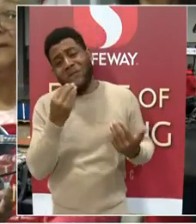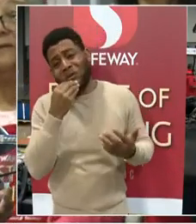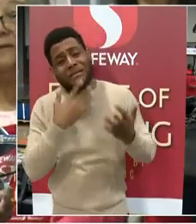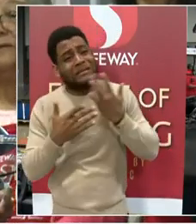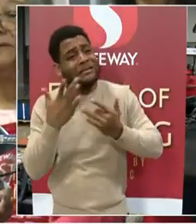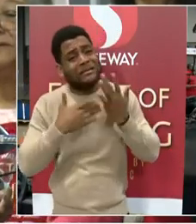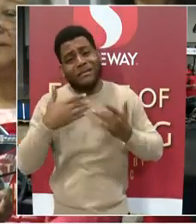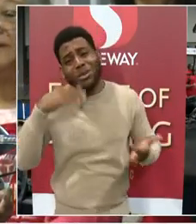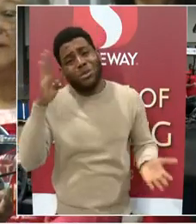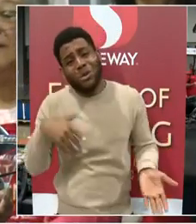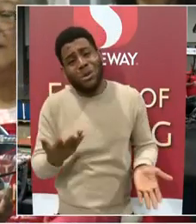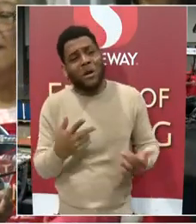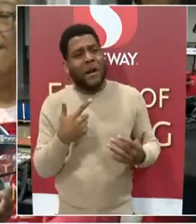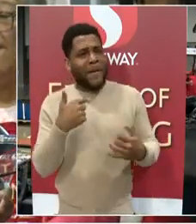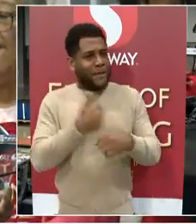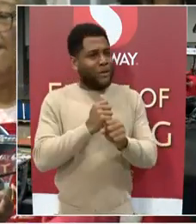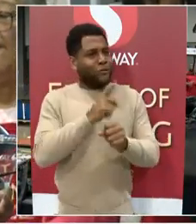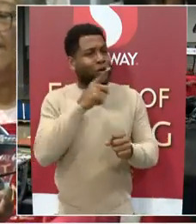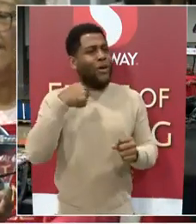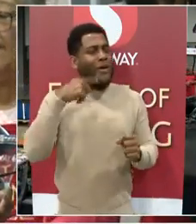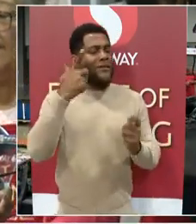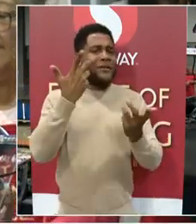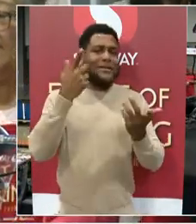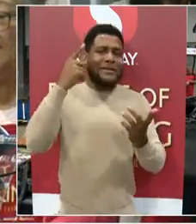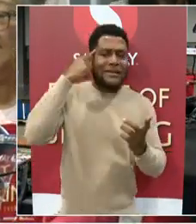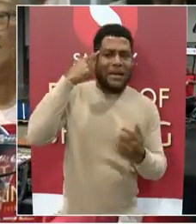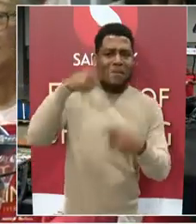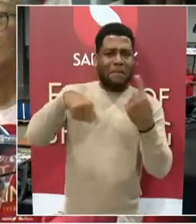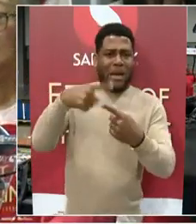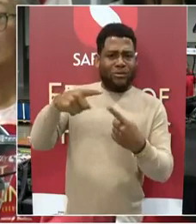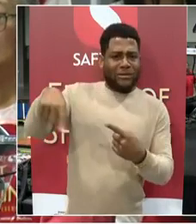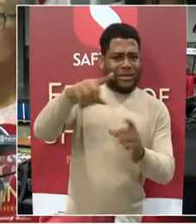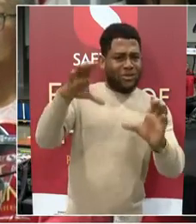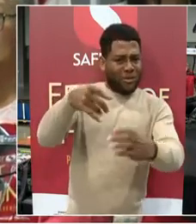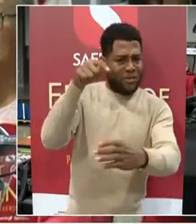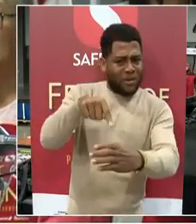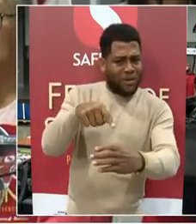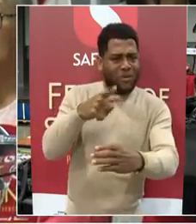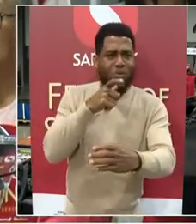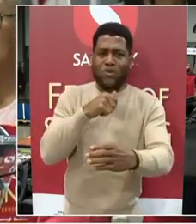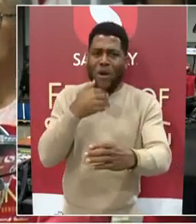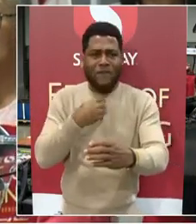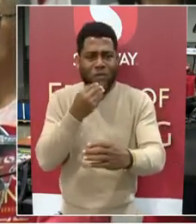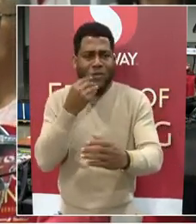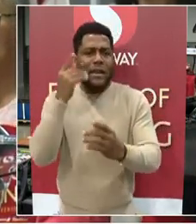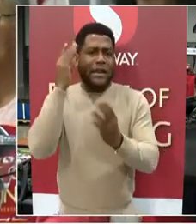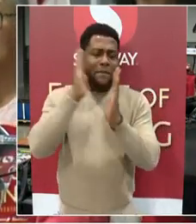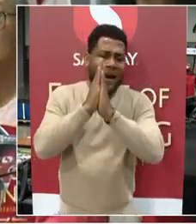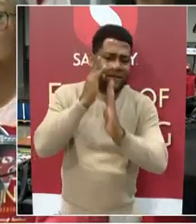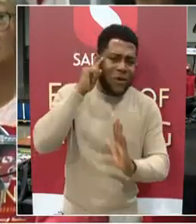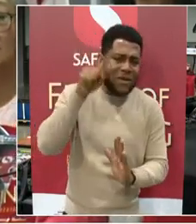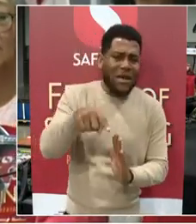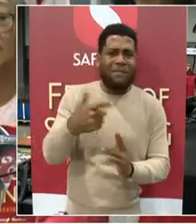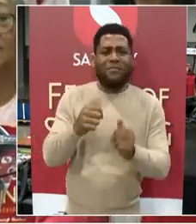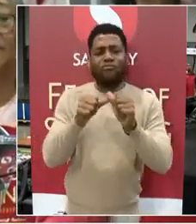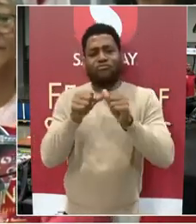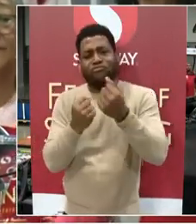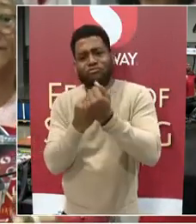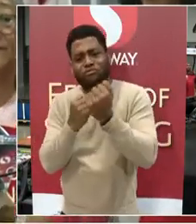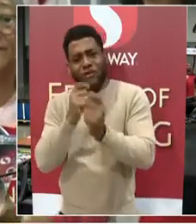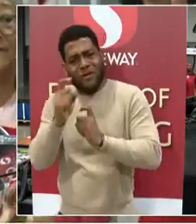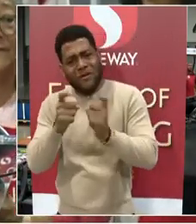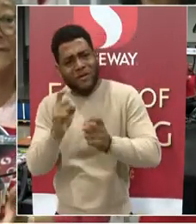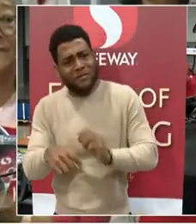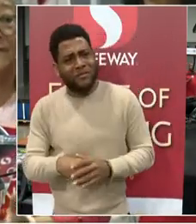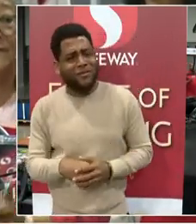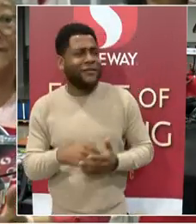through this holiday season and try our best to make sure we keep up that spirit of generosity that is Washington, D.C. Can we do that? Are you all going to